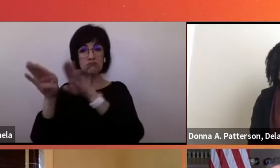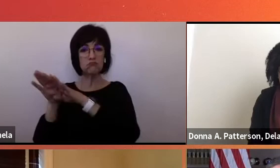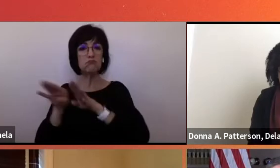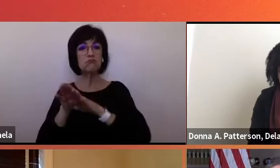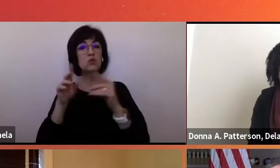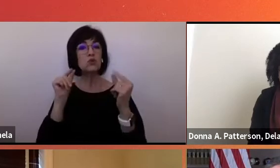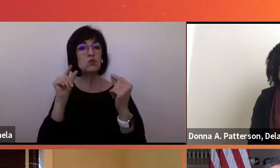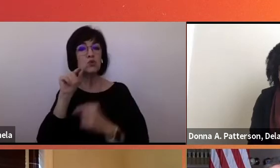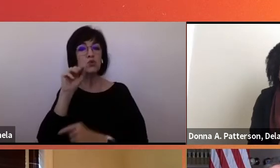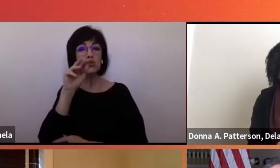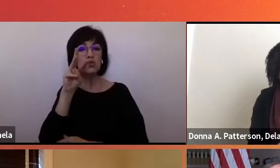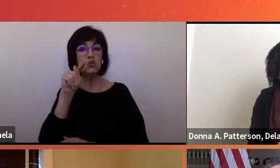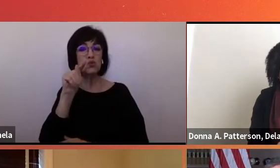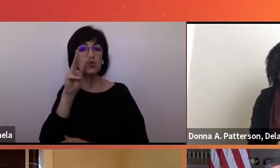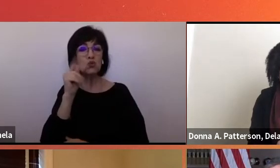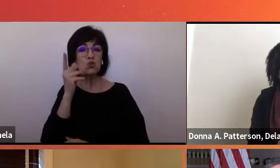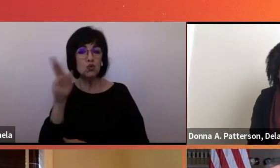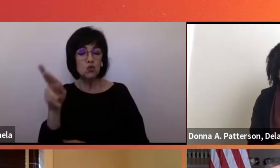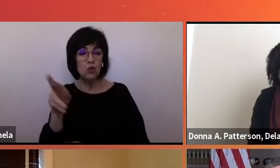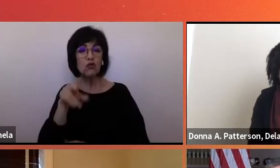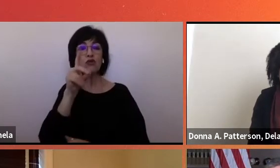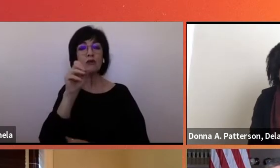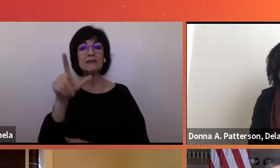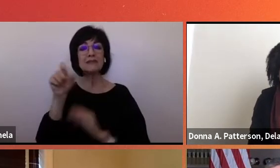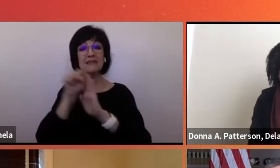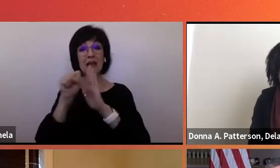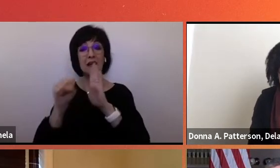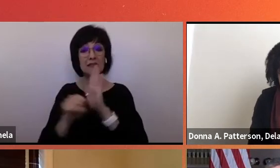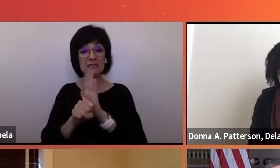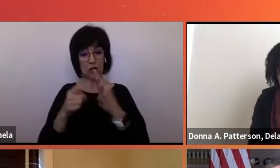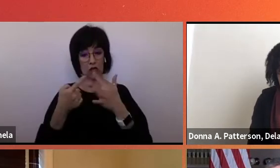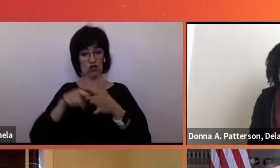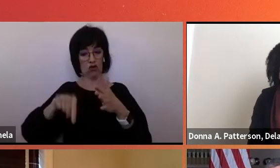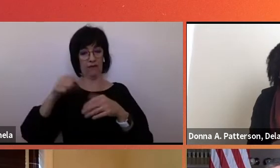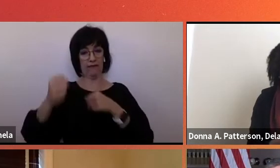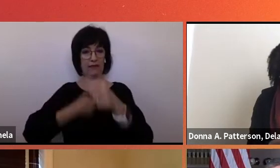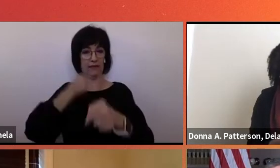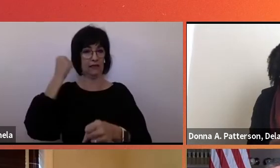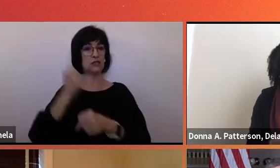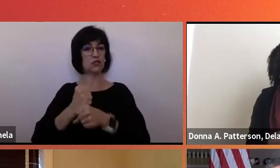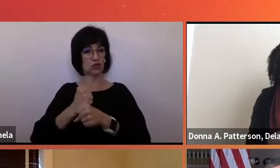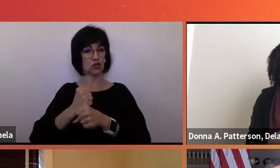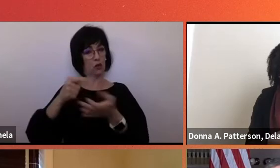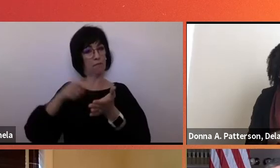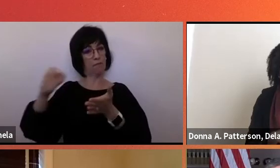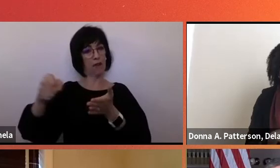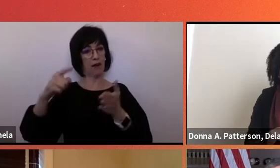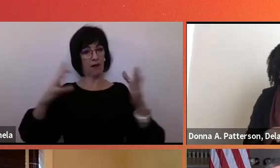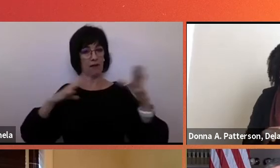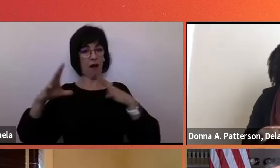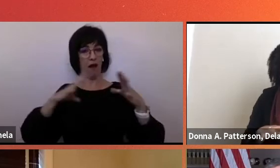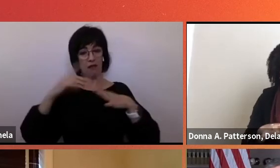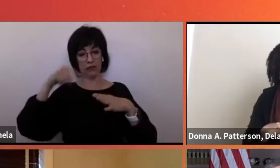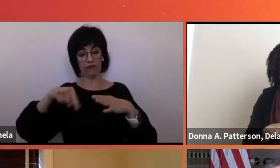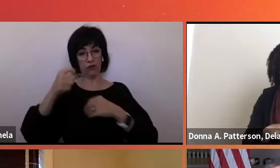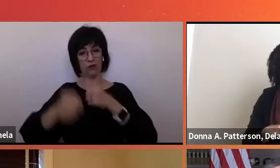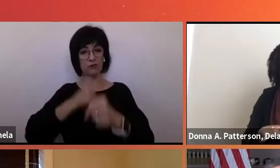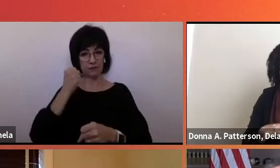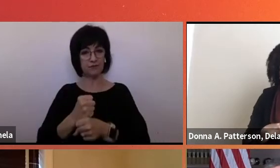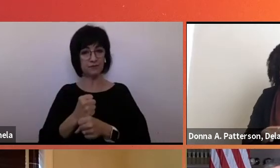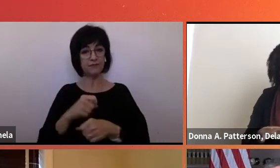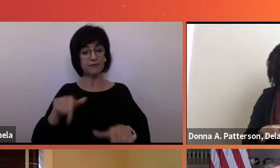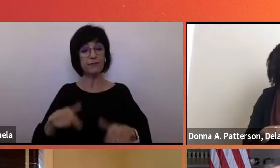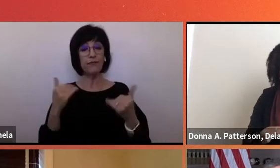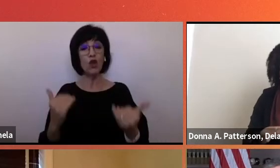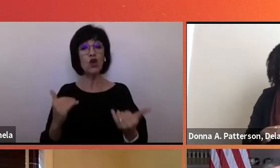of universities are. Dell State University started it this year, for instance. And I think just kind of this current mood and this current